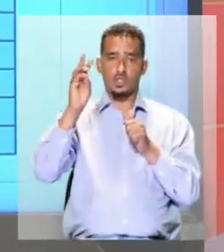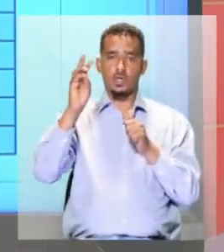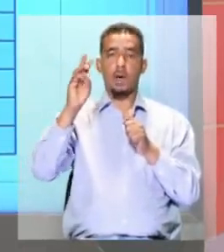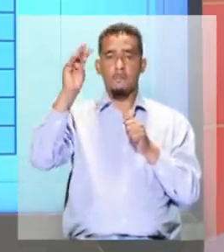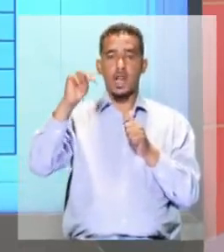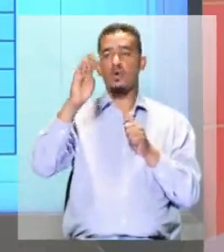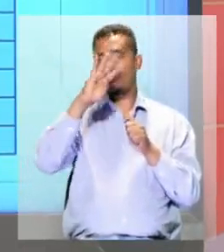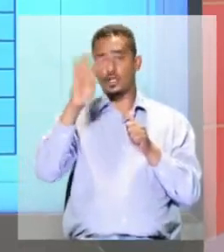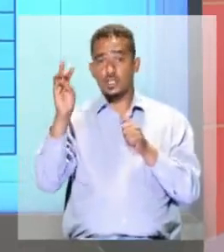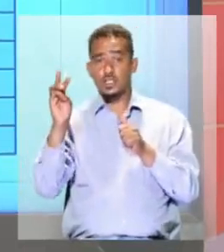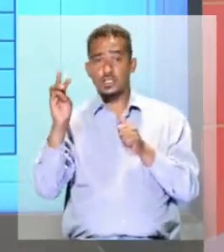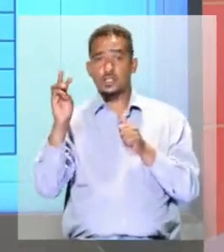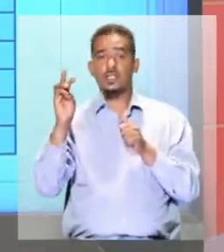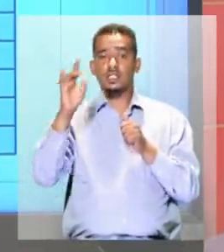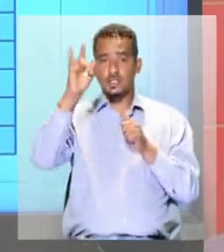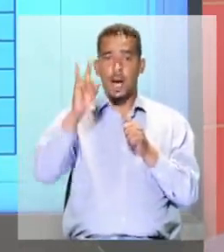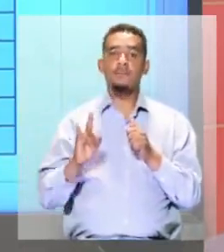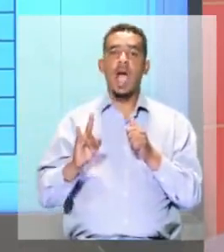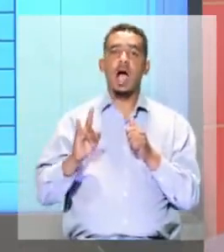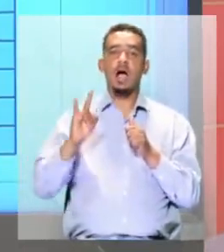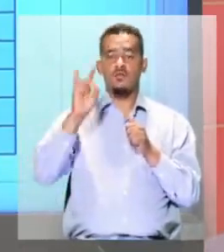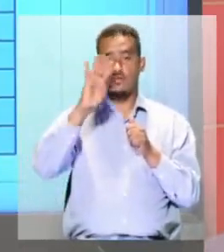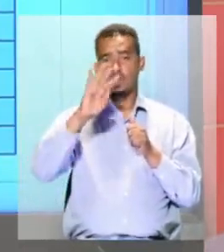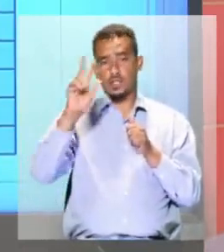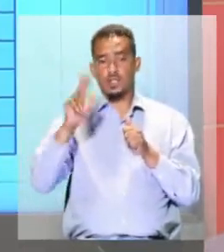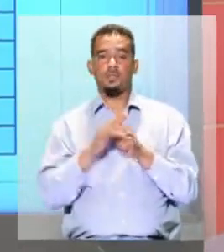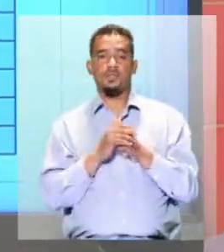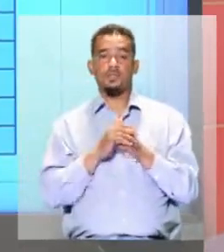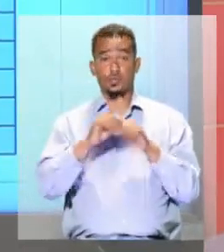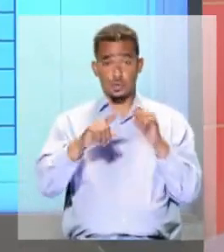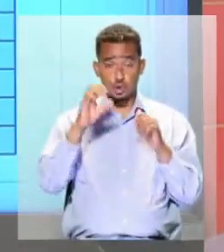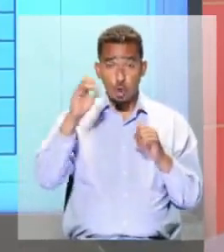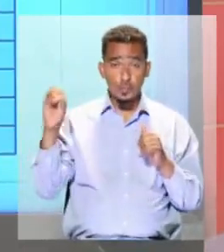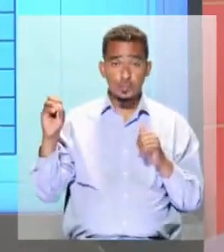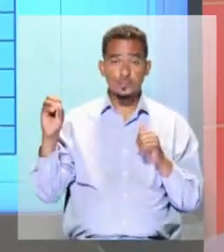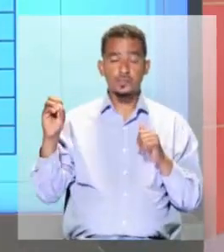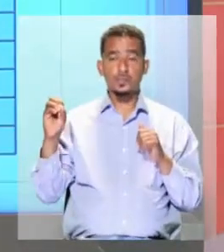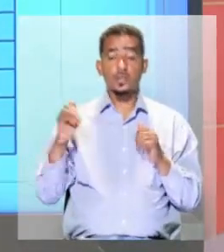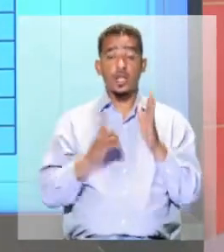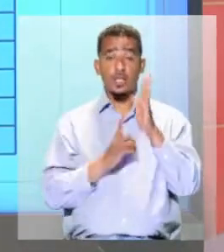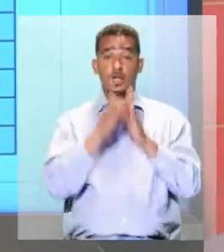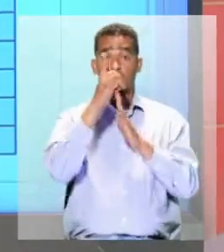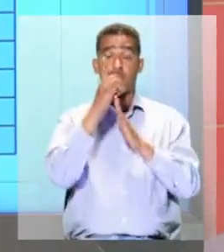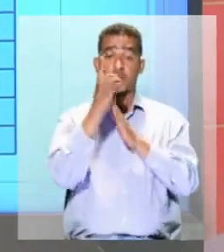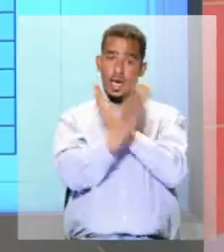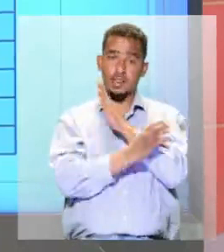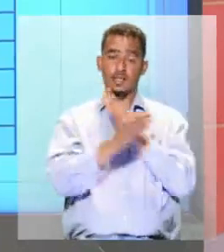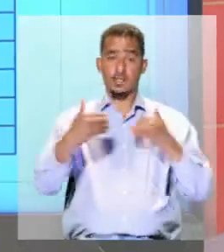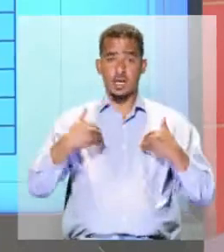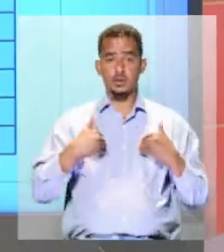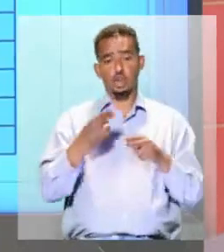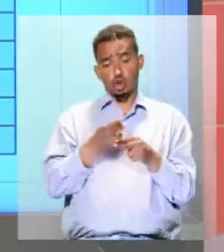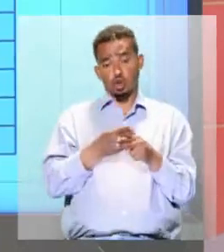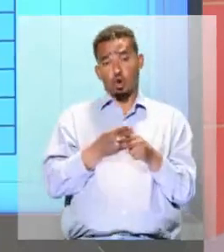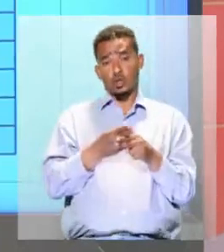Malawi 46, and Zambia 43. So developing country has